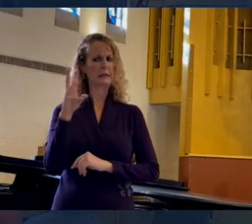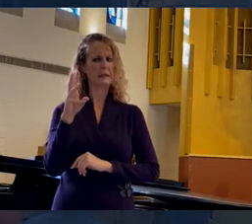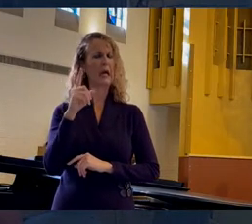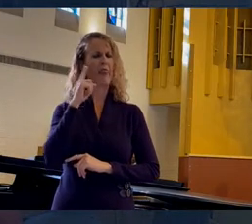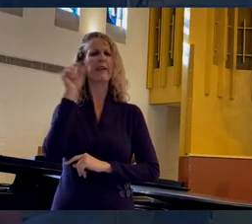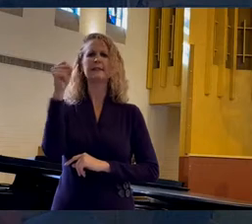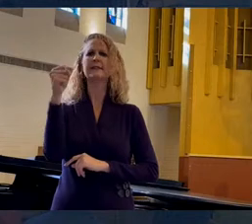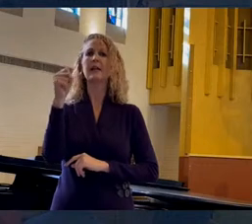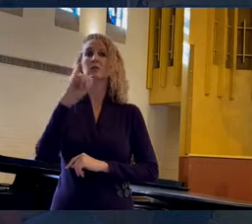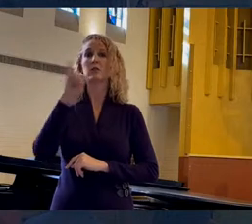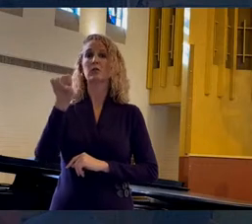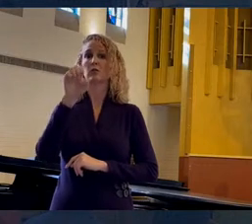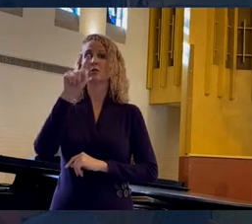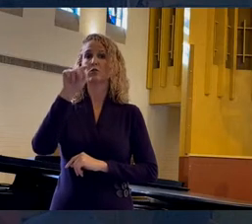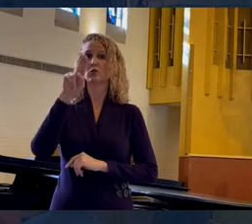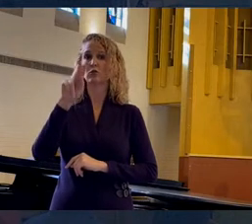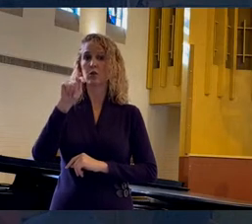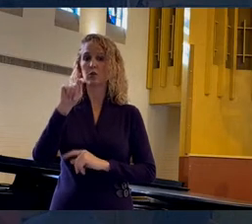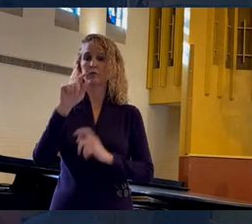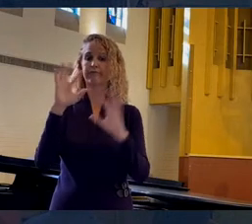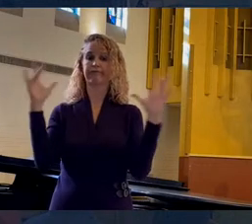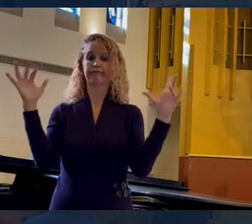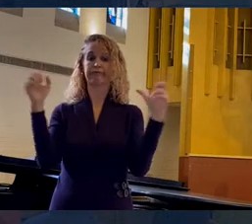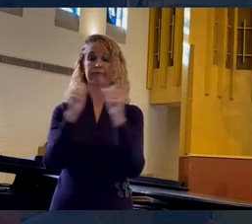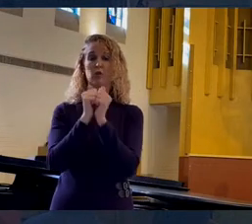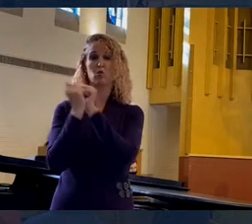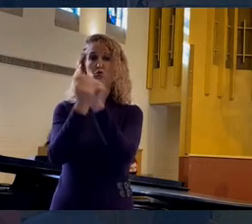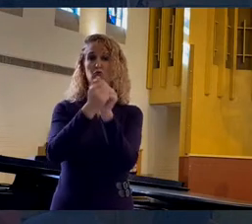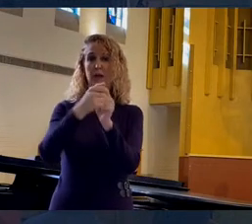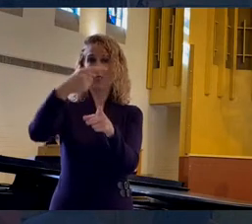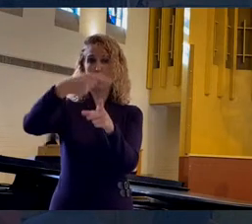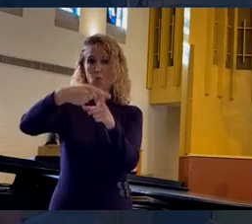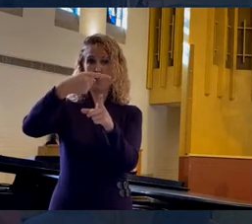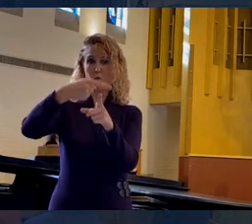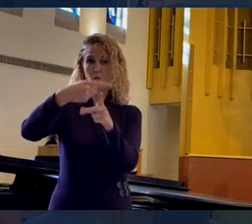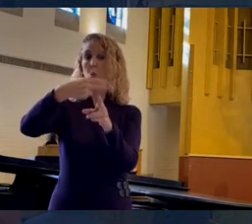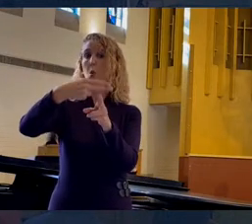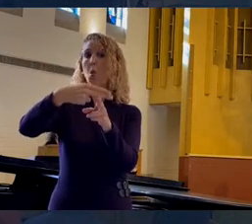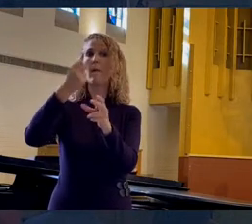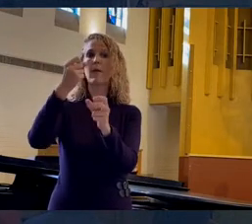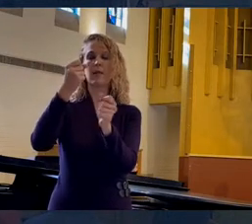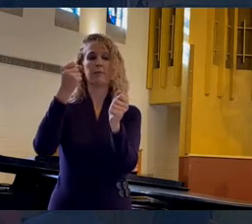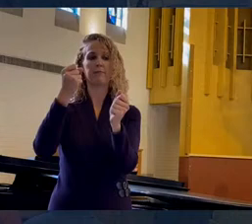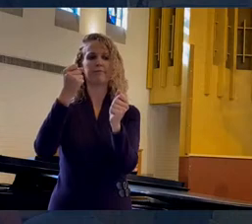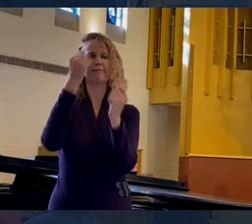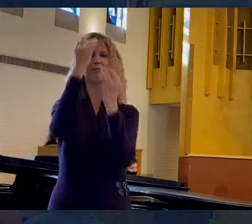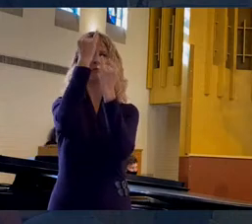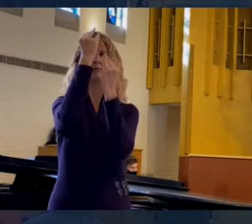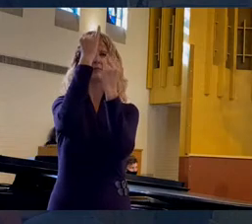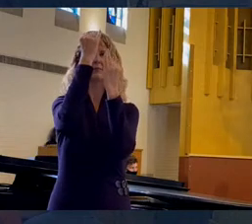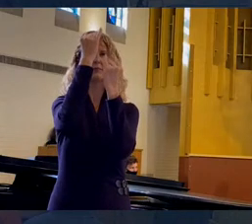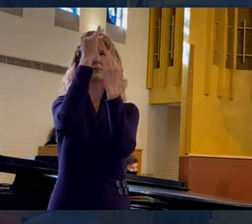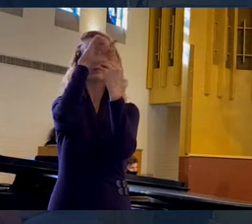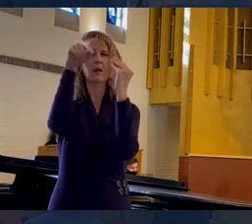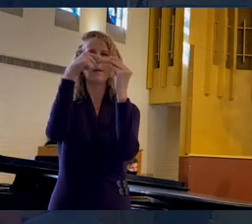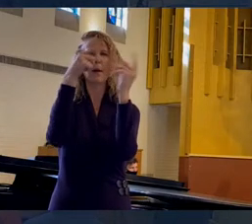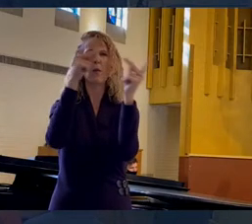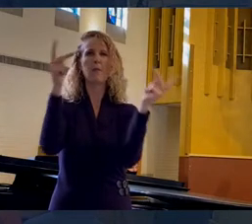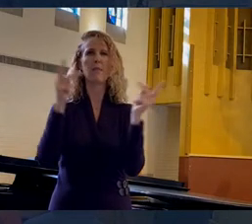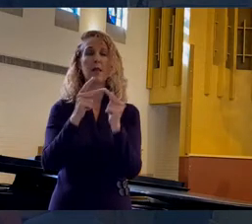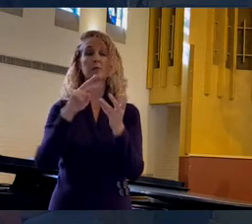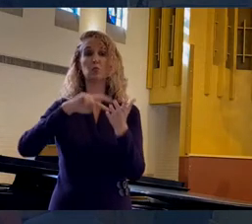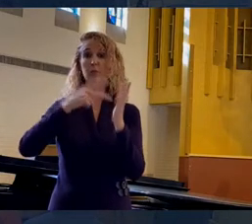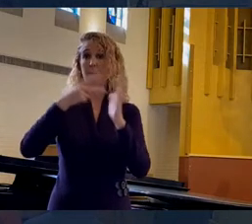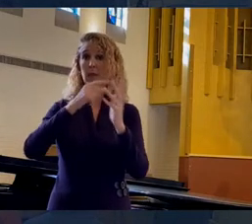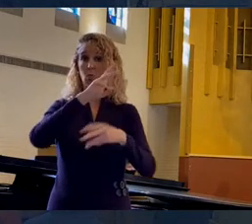Jesuits gathered in Rome for their general congregation, and they took a contemplation of place there. And after looking at